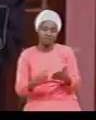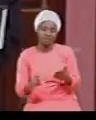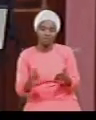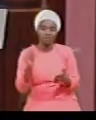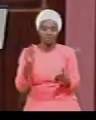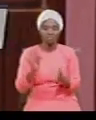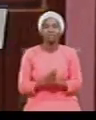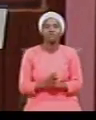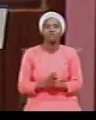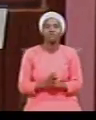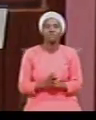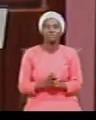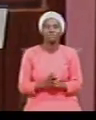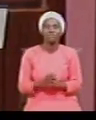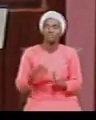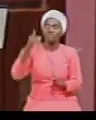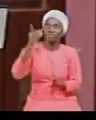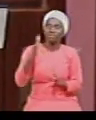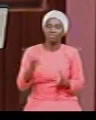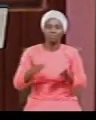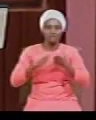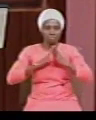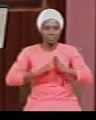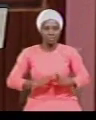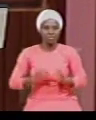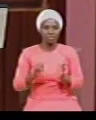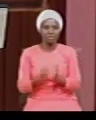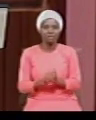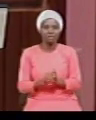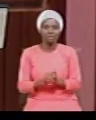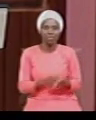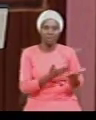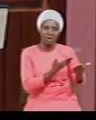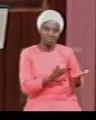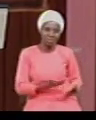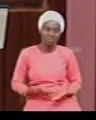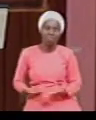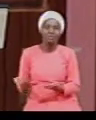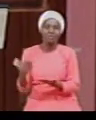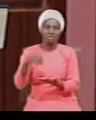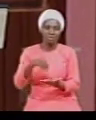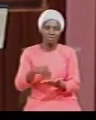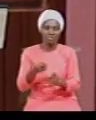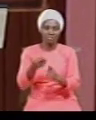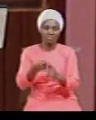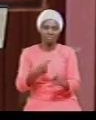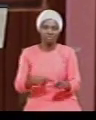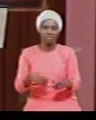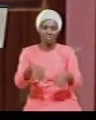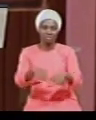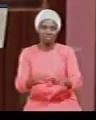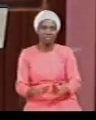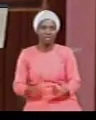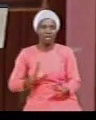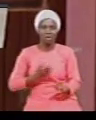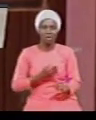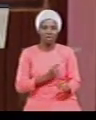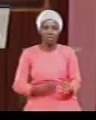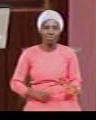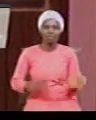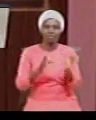God, the God of peace, that brought again from the dead our Lord